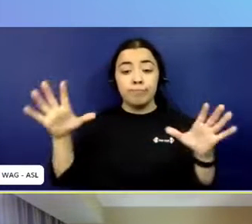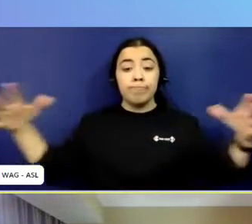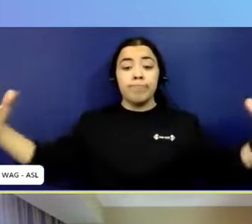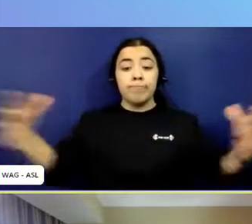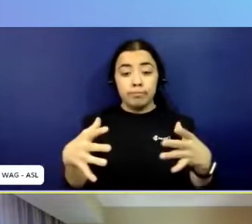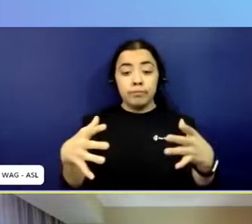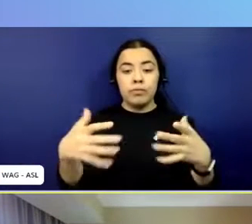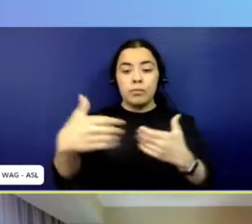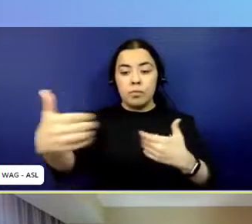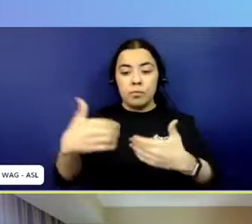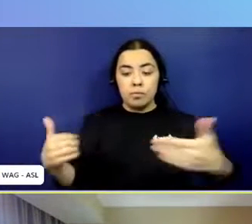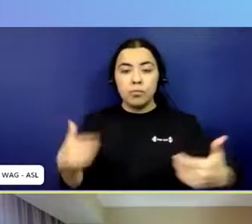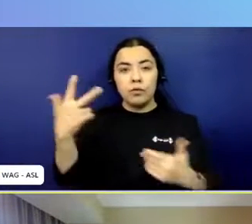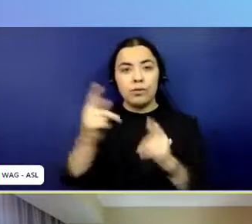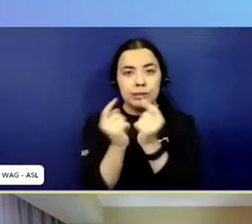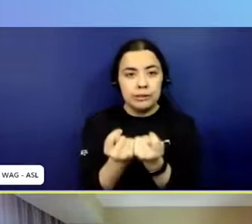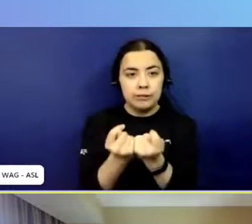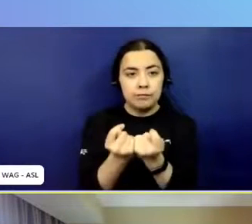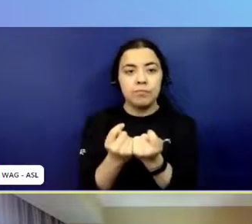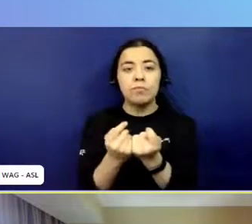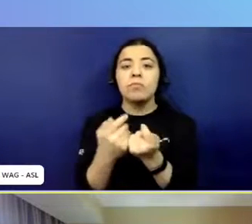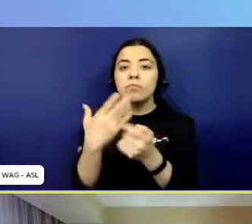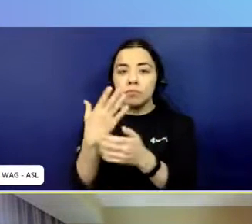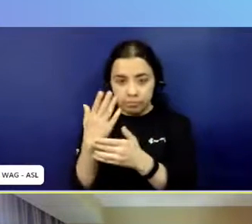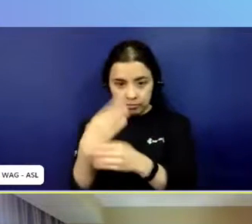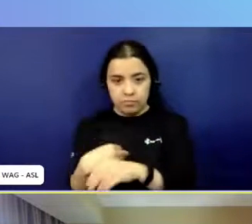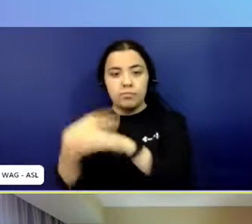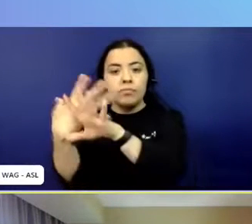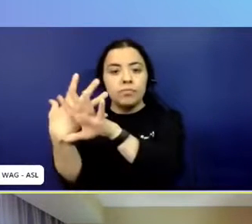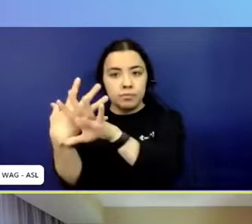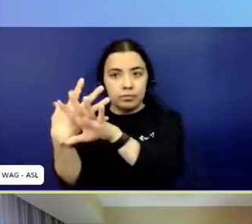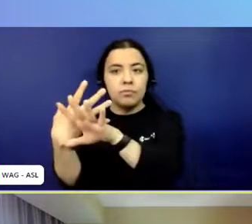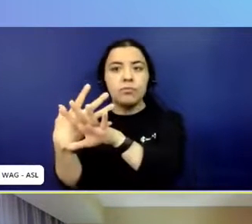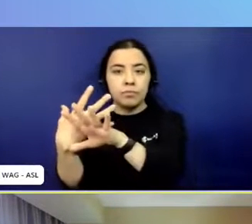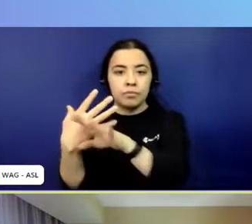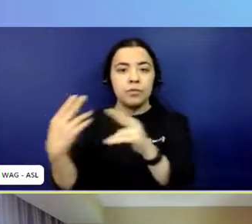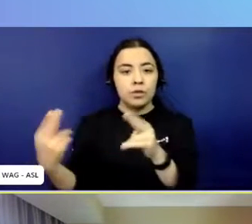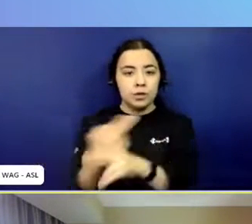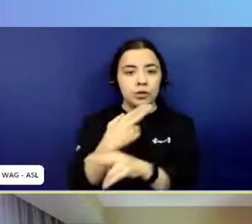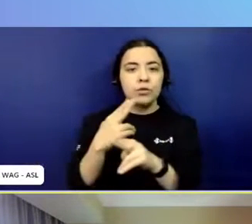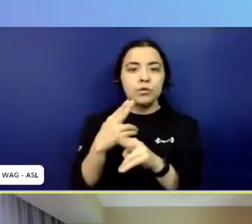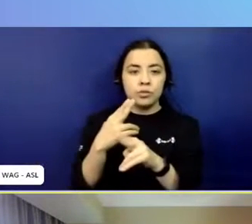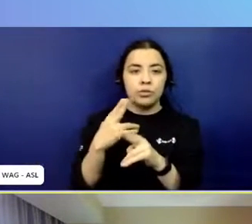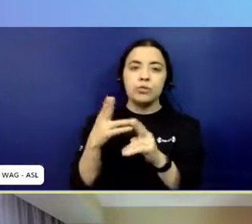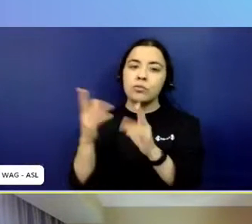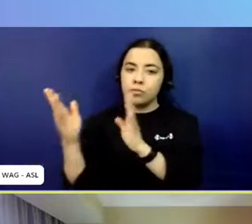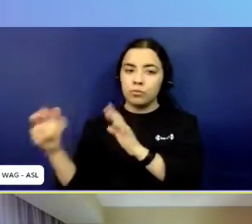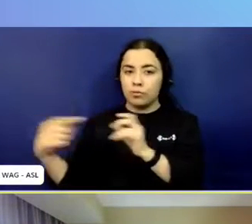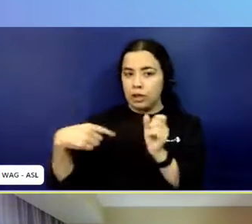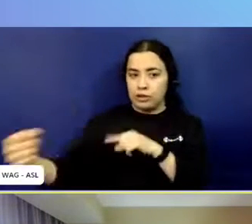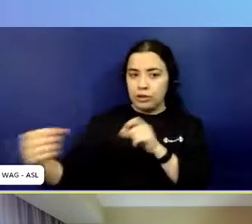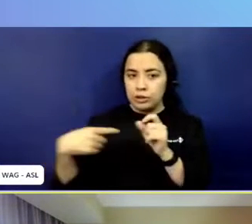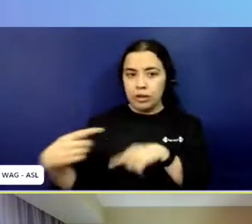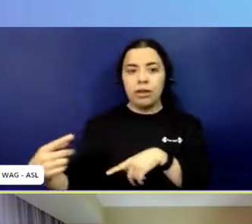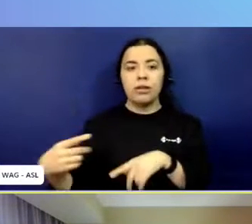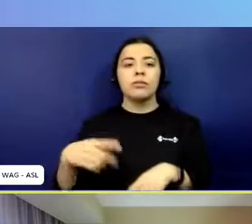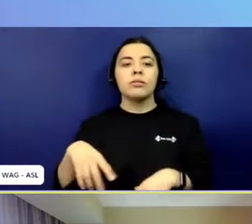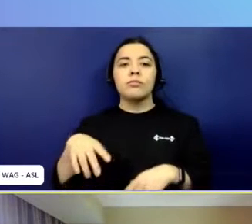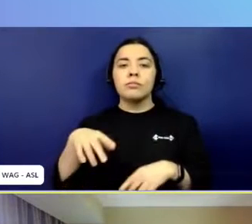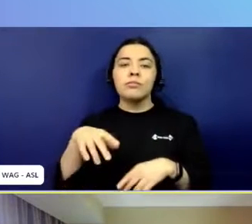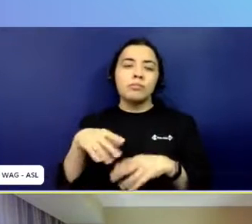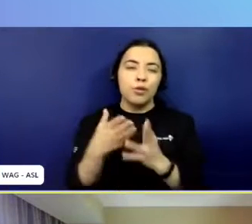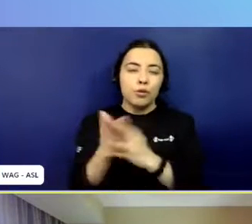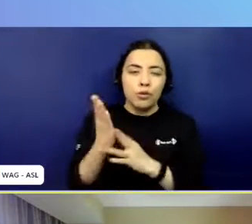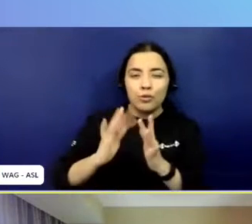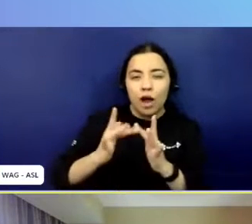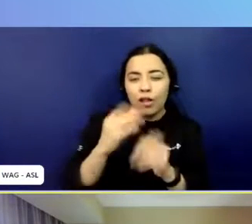virtual participants and they were assigned the teams and used chats to participate, or they could just opt to watch via video